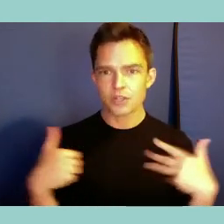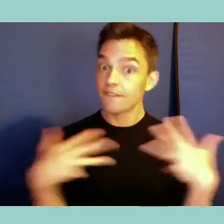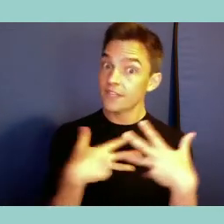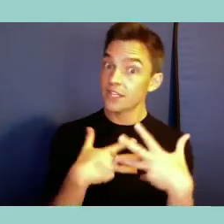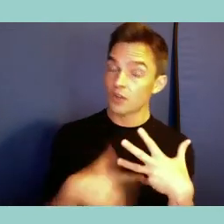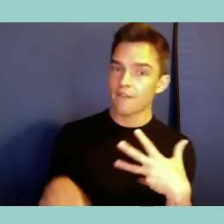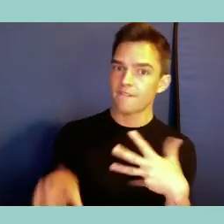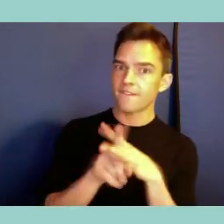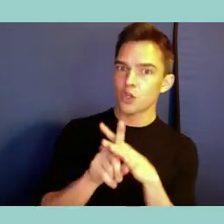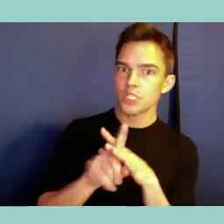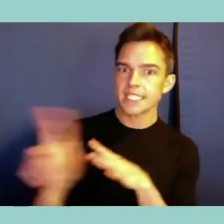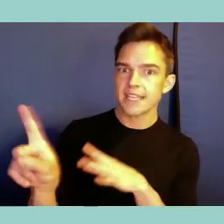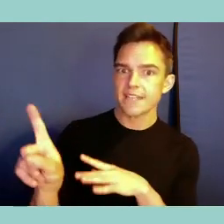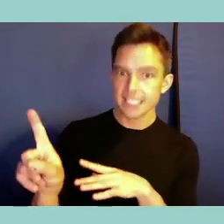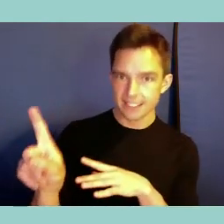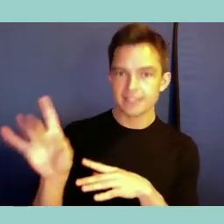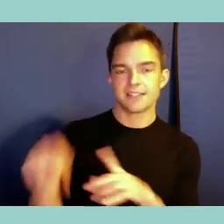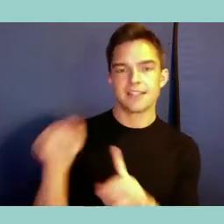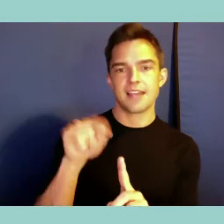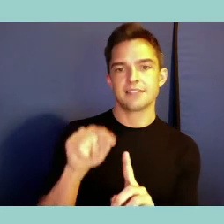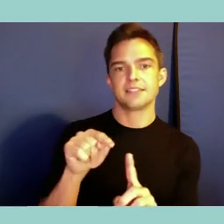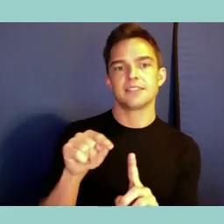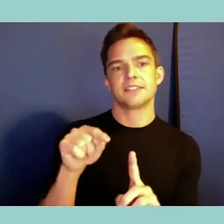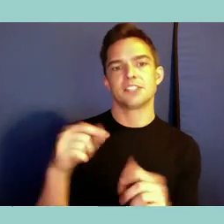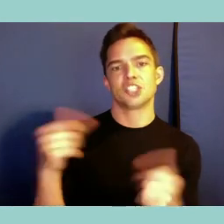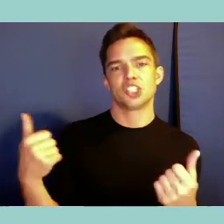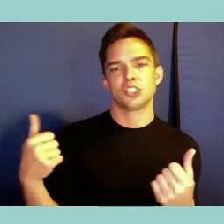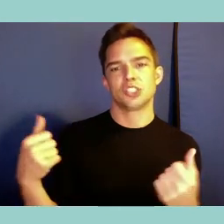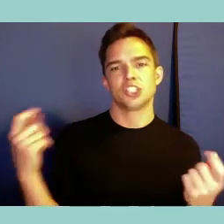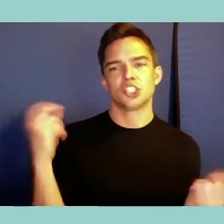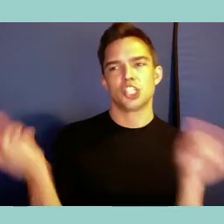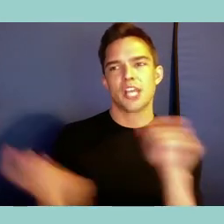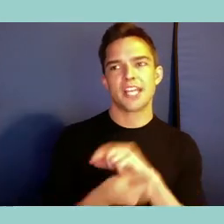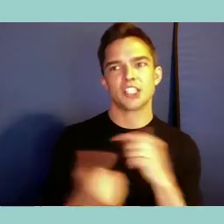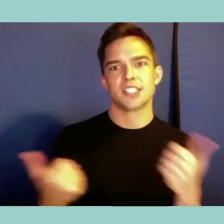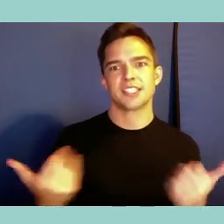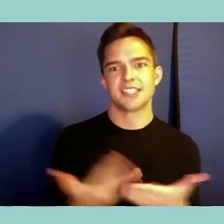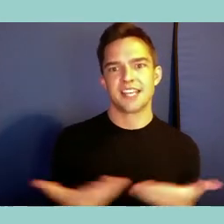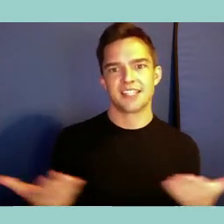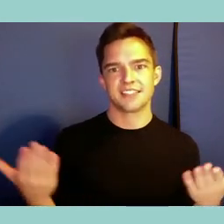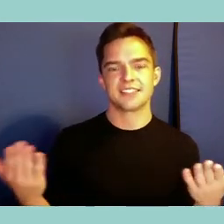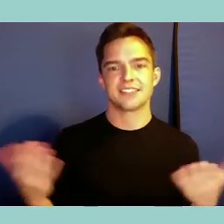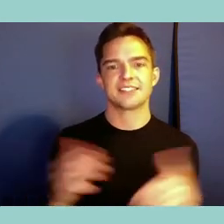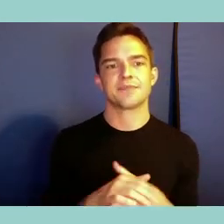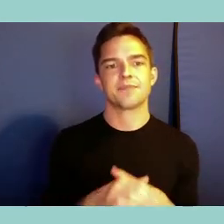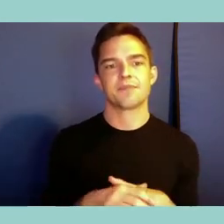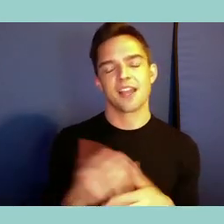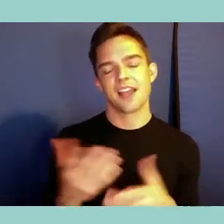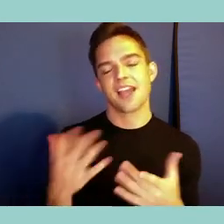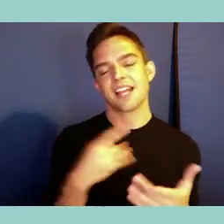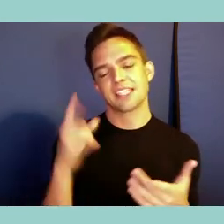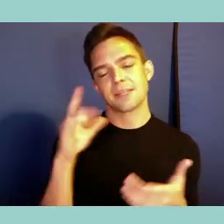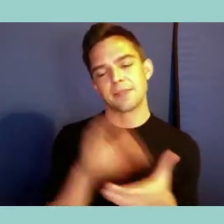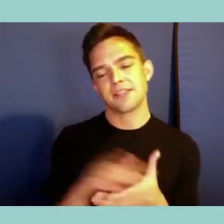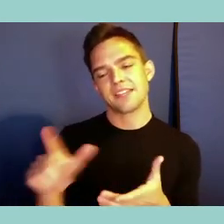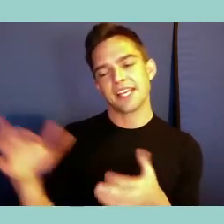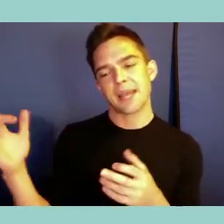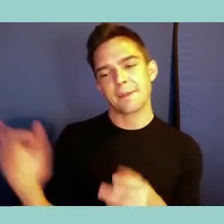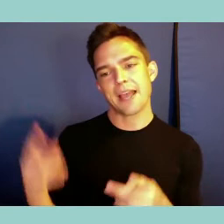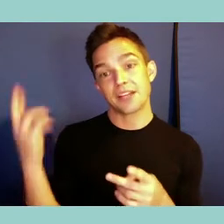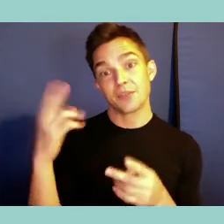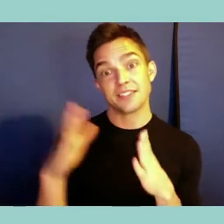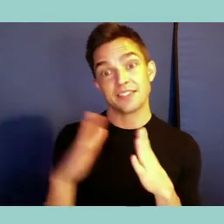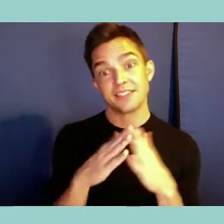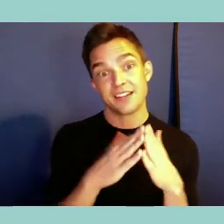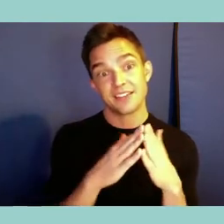the fear of fugitivity changes things. I would like to believe that they came back because the town